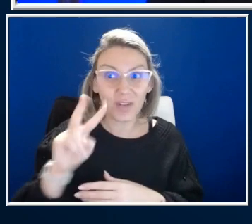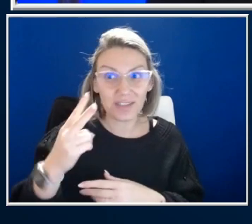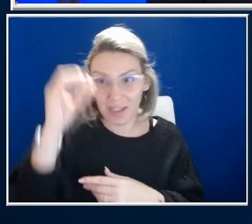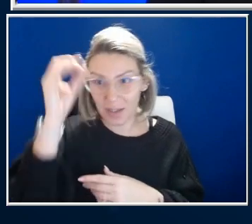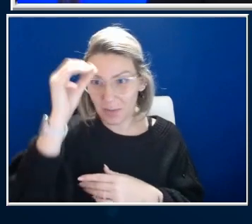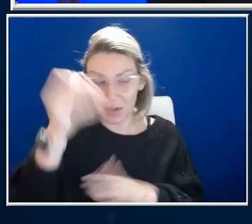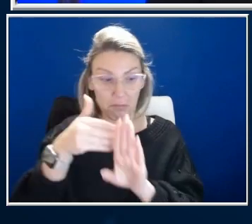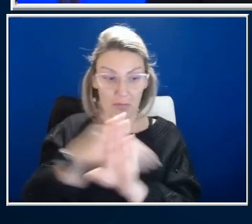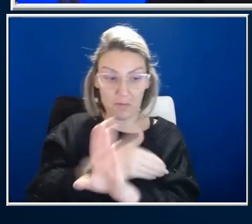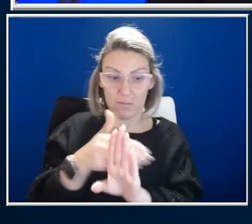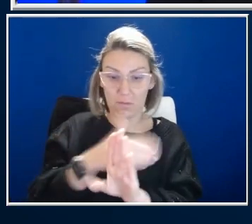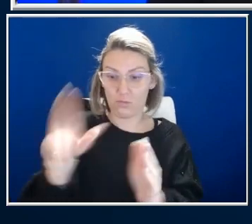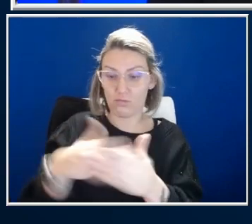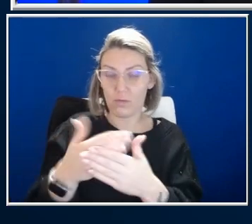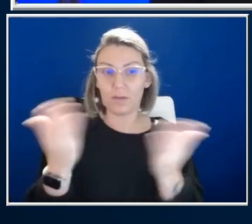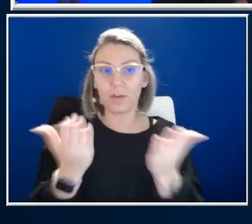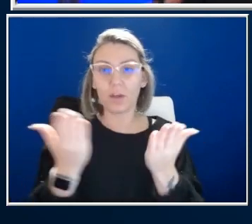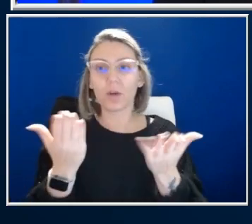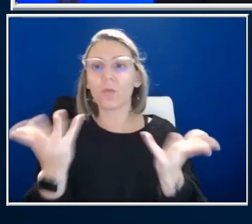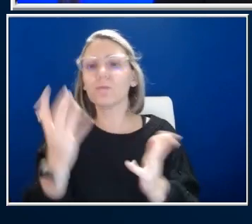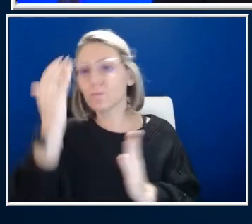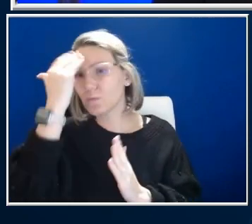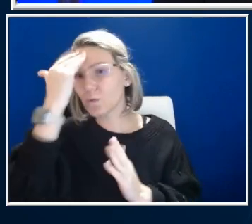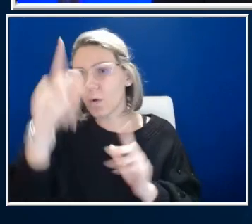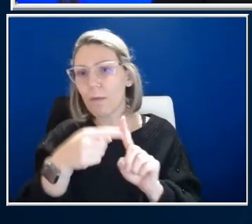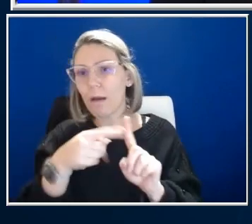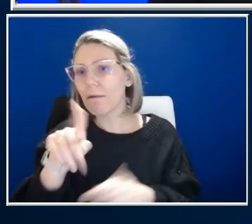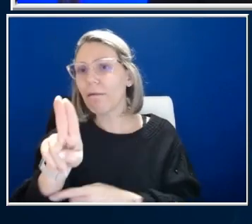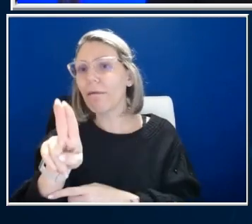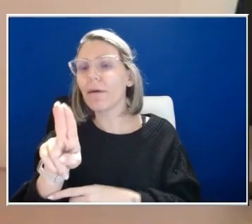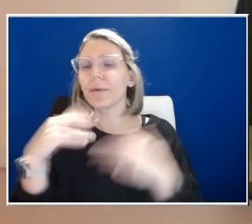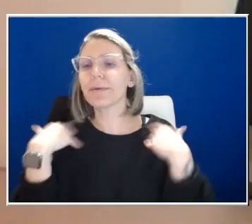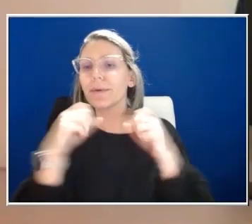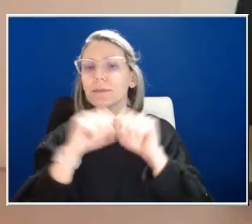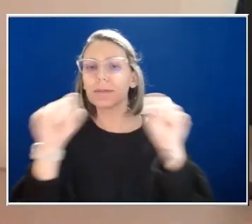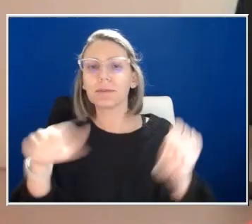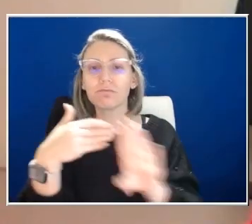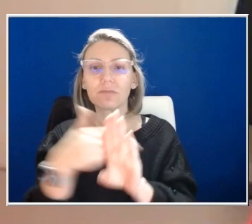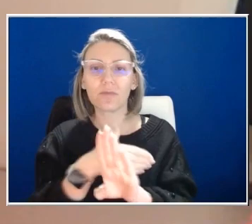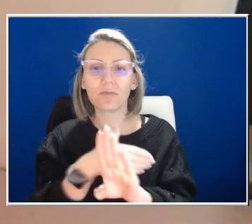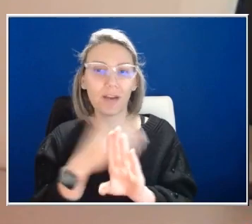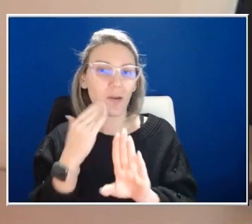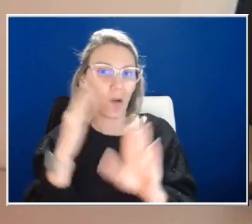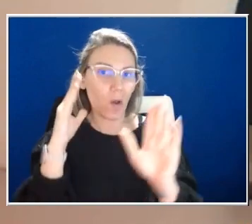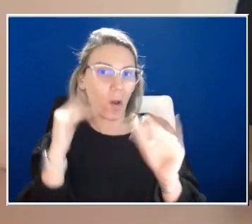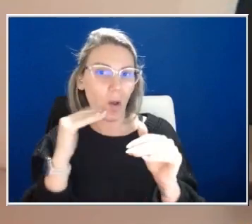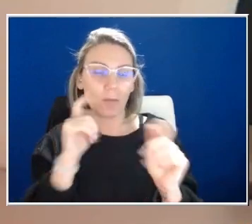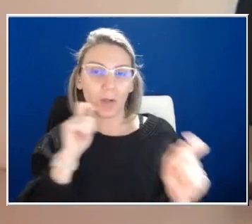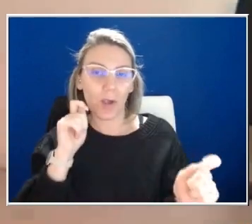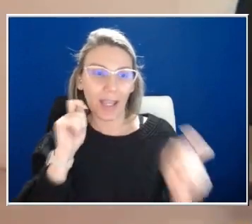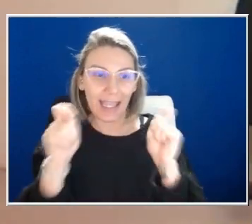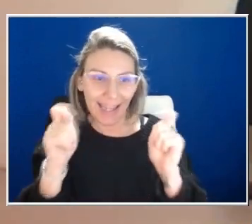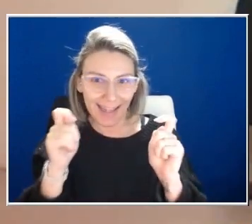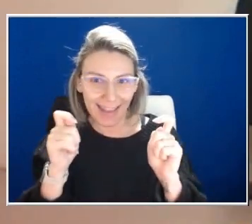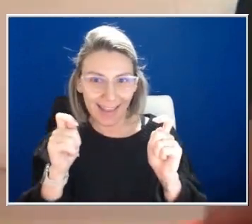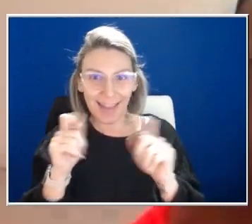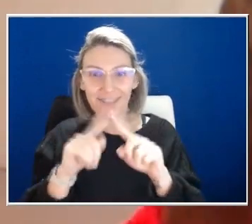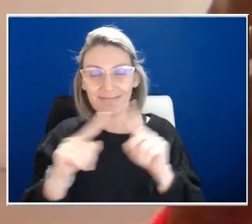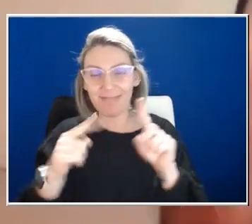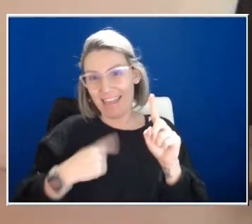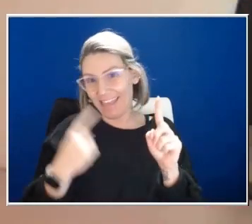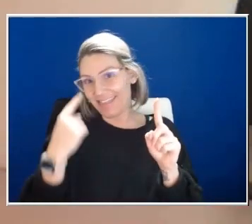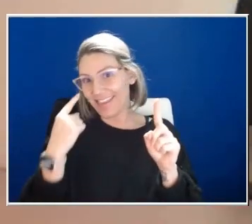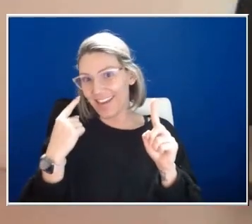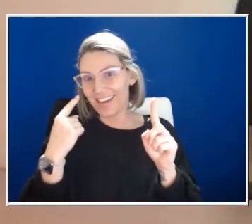here. What did you know about the health system before you came through the doors? Well, I hope you don't edit this part, but I thought